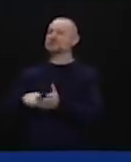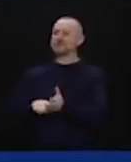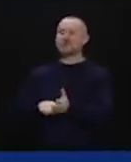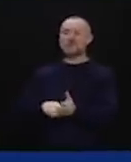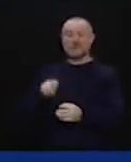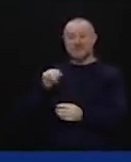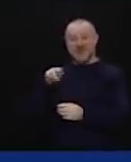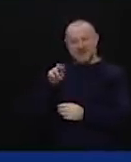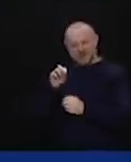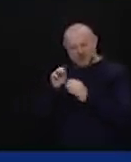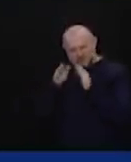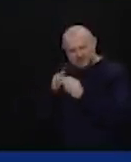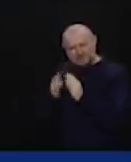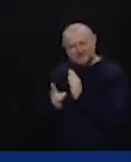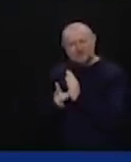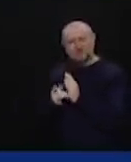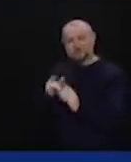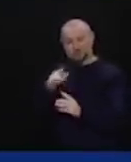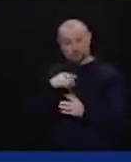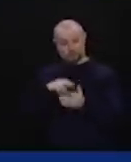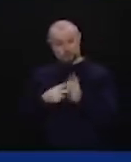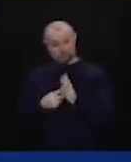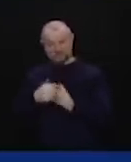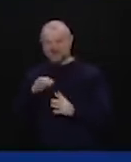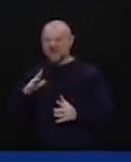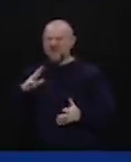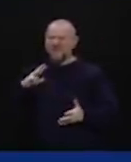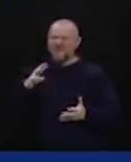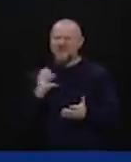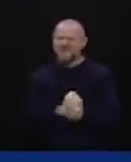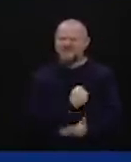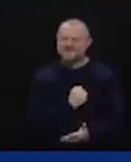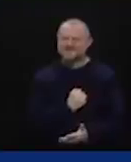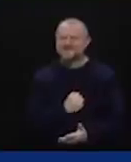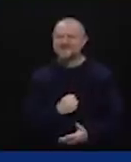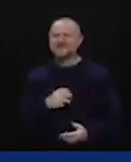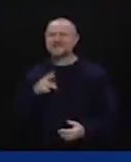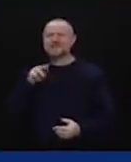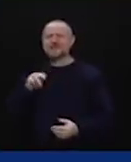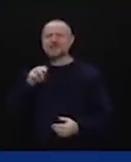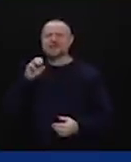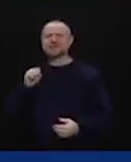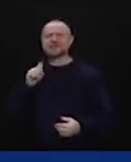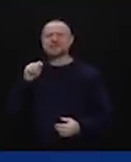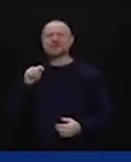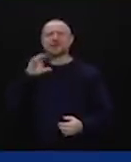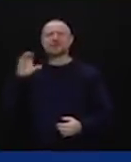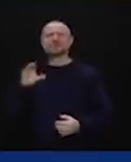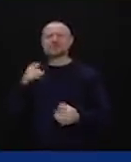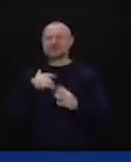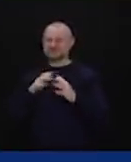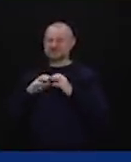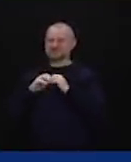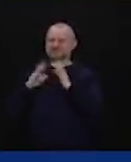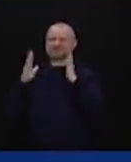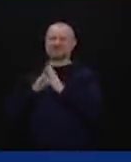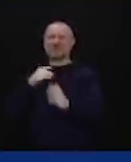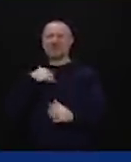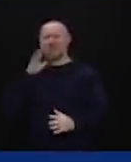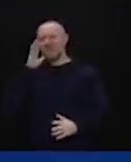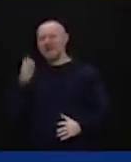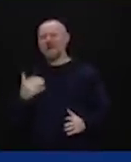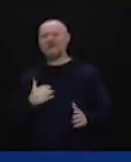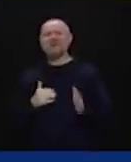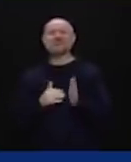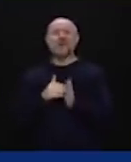we can gain the National Semiconductor Technology Center will help us create and bring literally